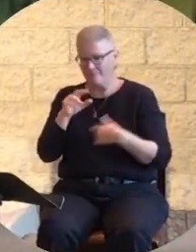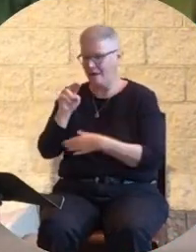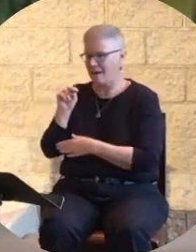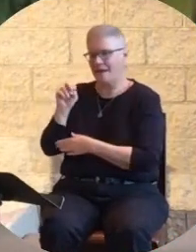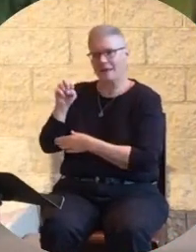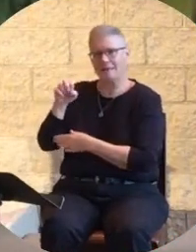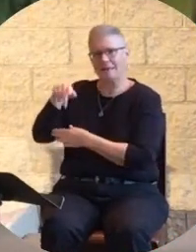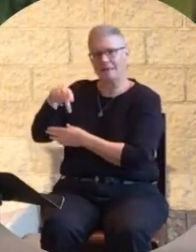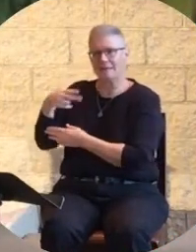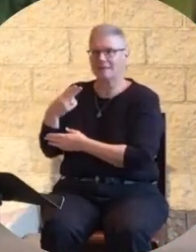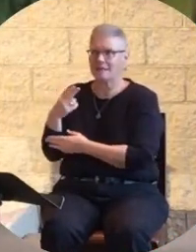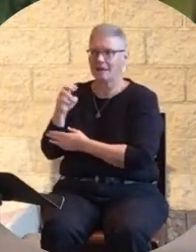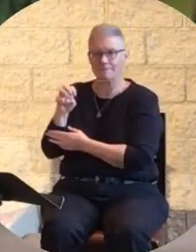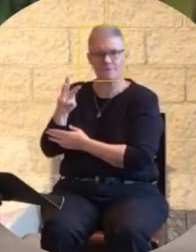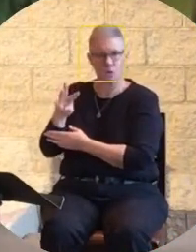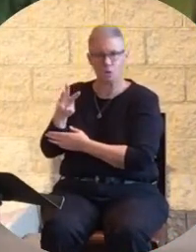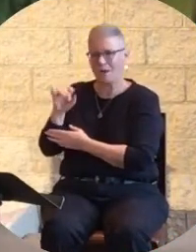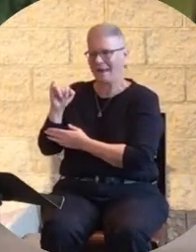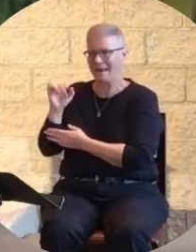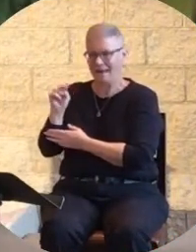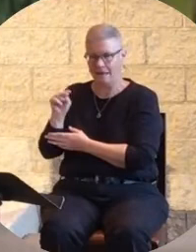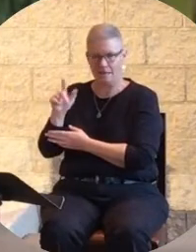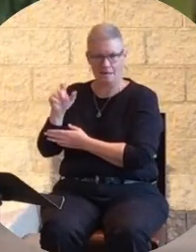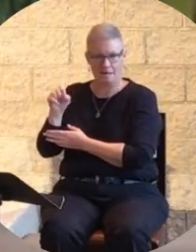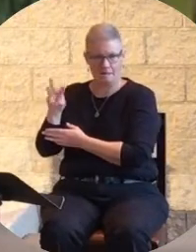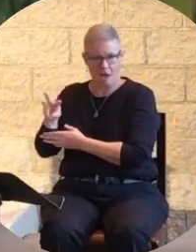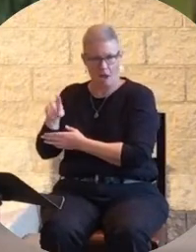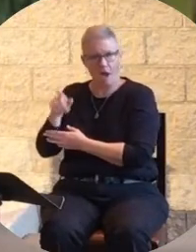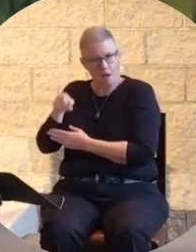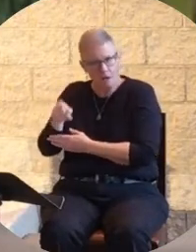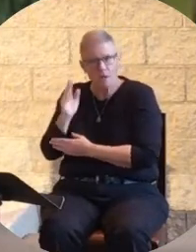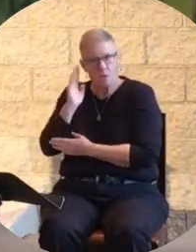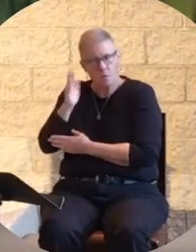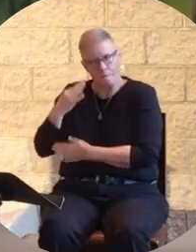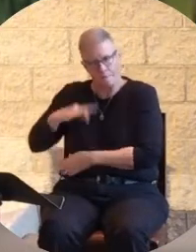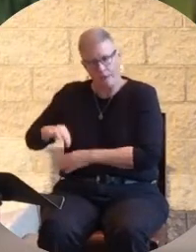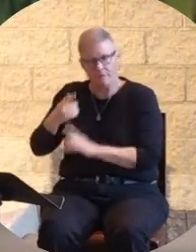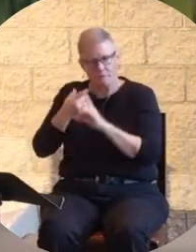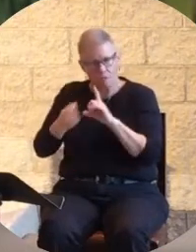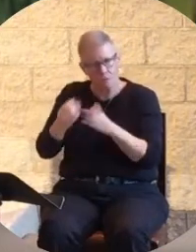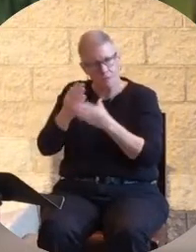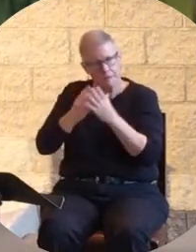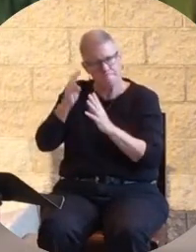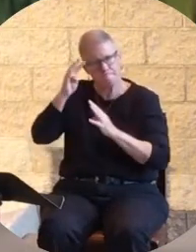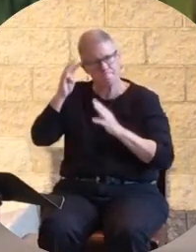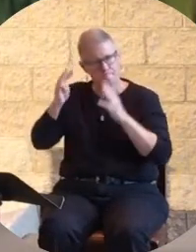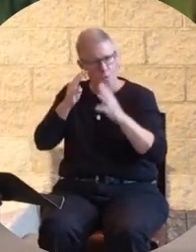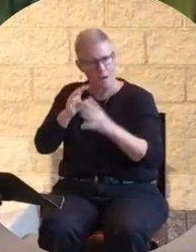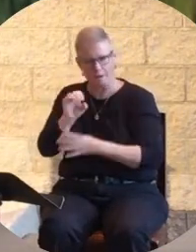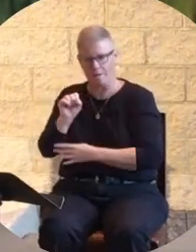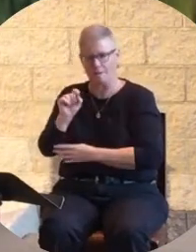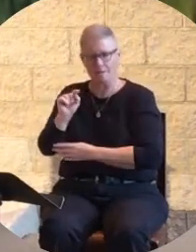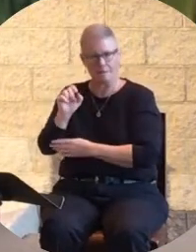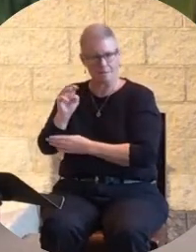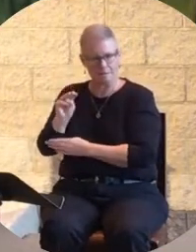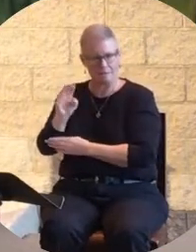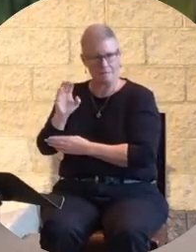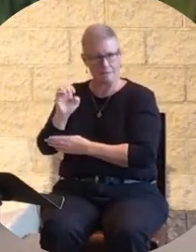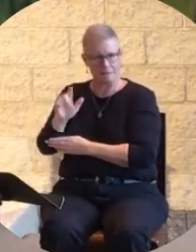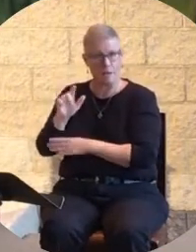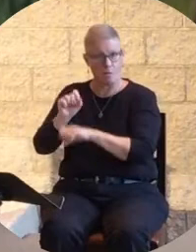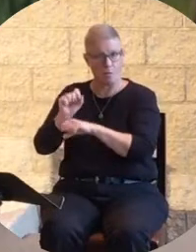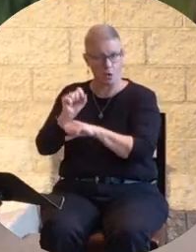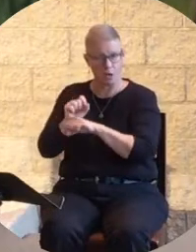from some innovative stem cell work as a result of a cancer, a very